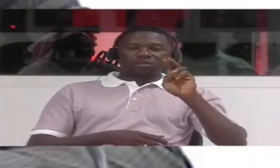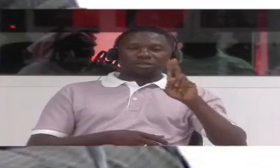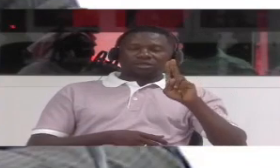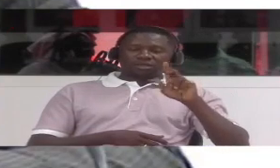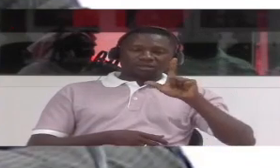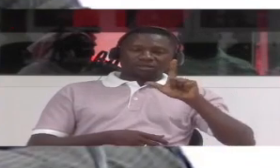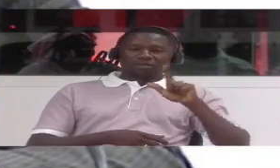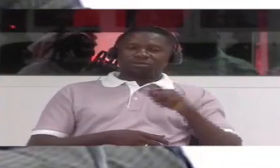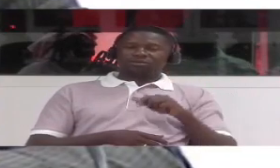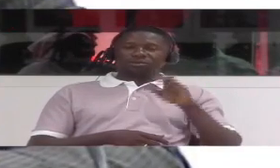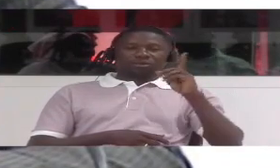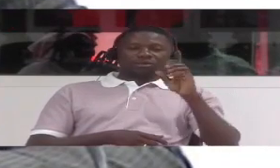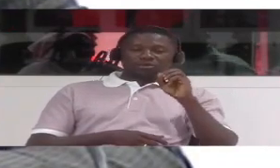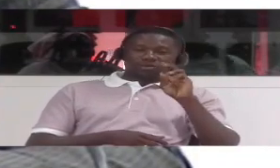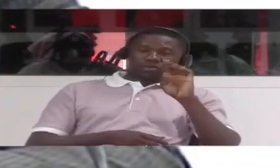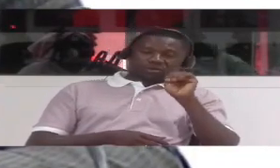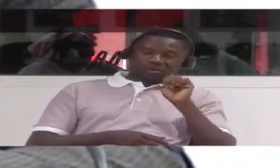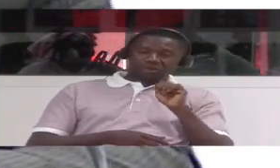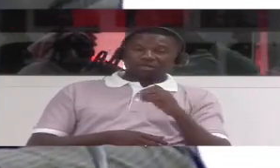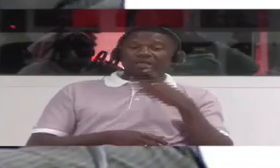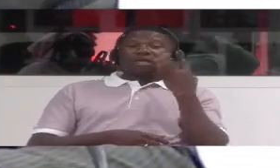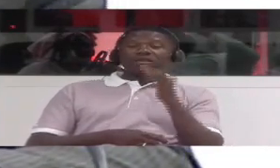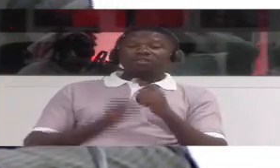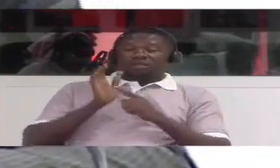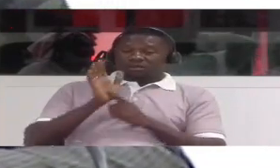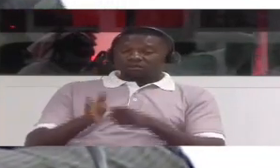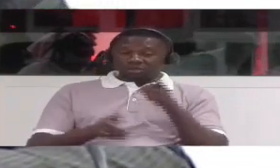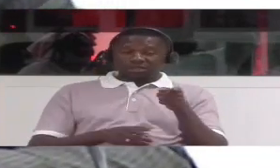nickname, that nickname came from his own colleagues,